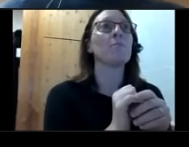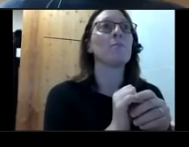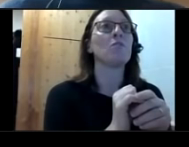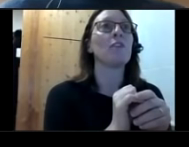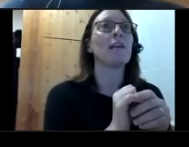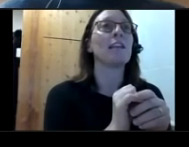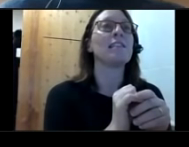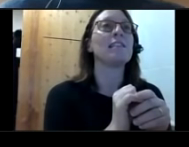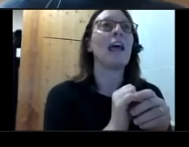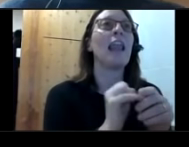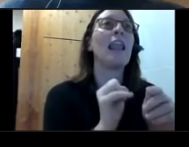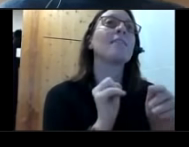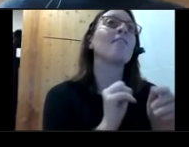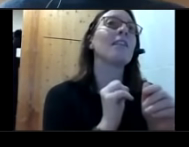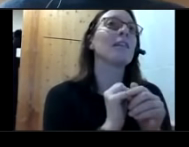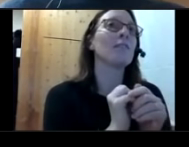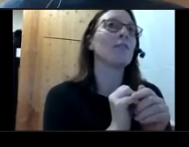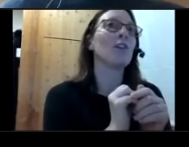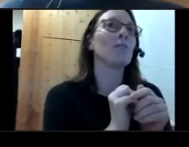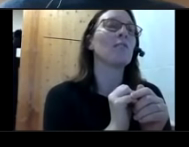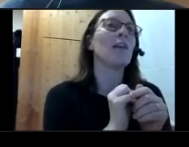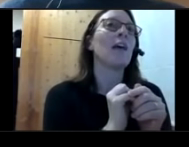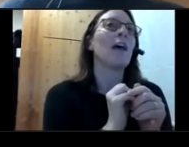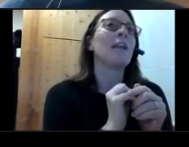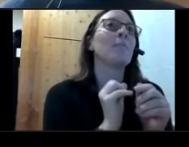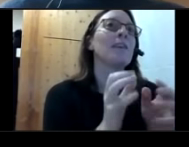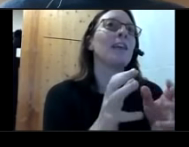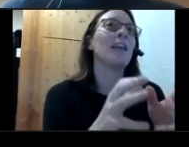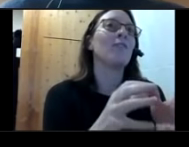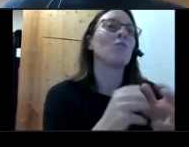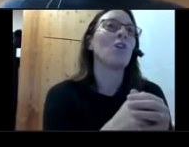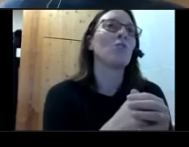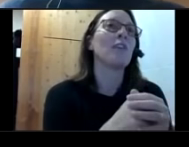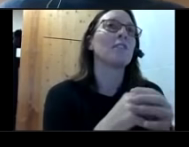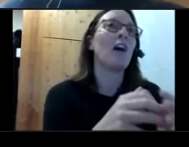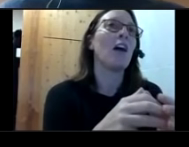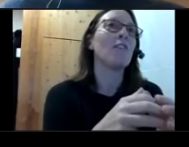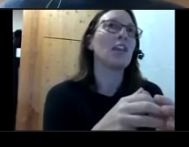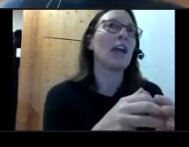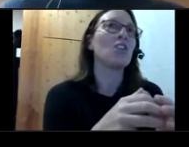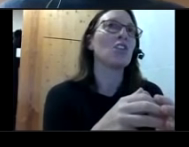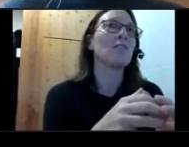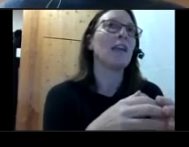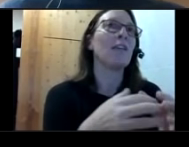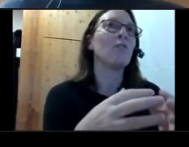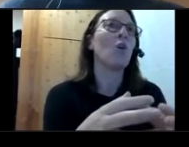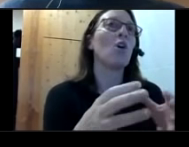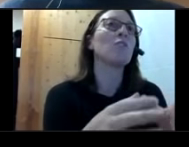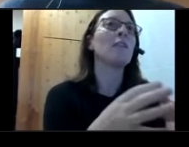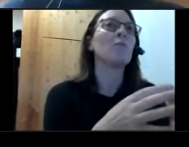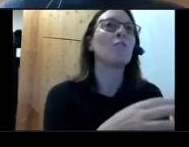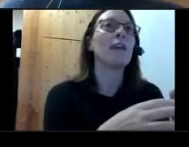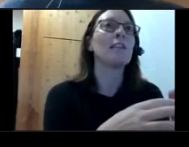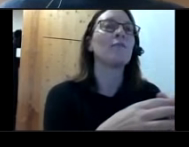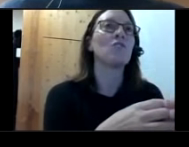before September 2018, unless they're in active use. Now, particularly if you're in the context of higher education, if you've got